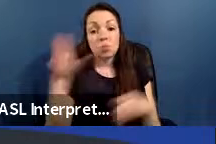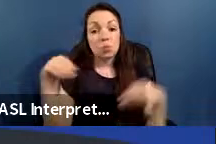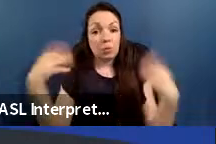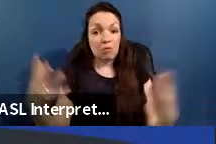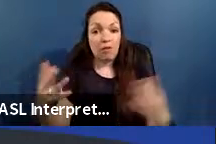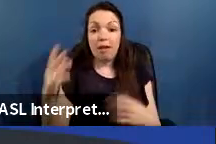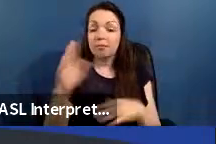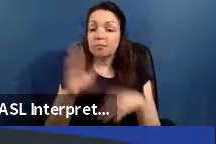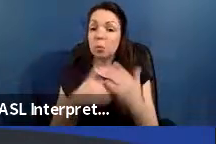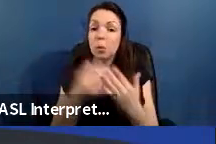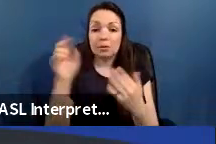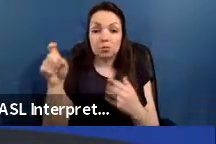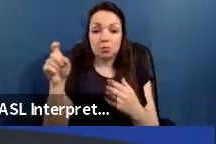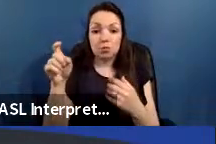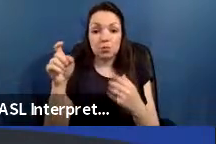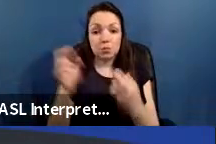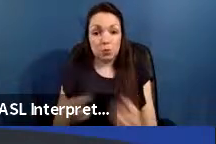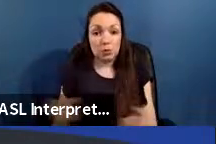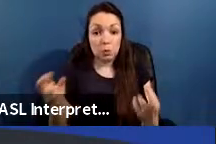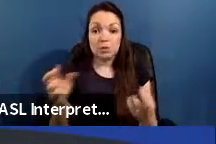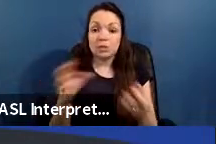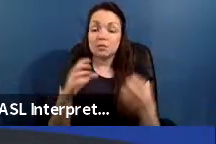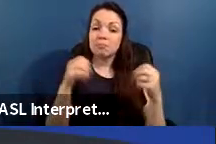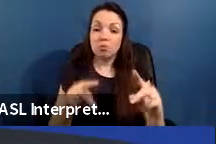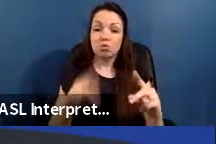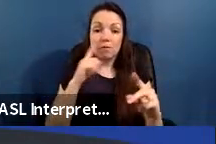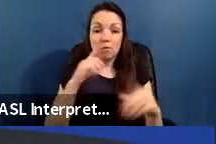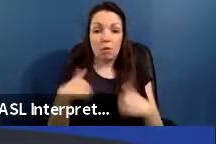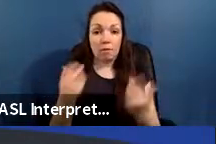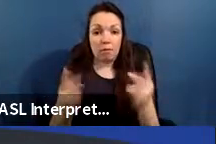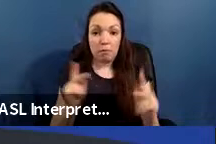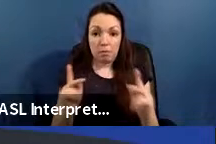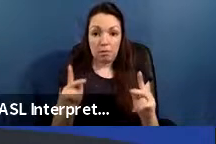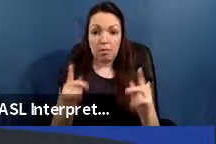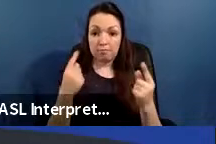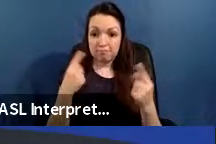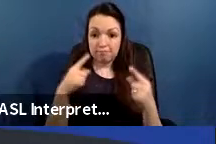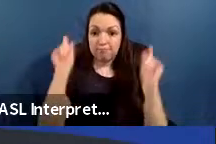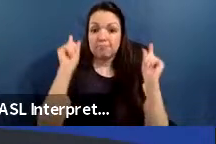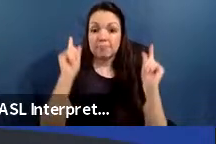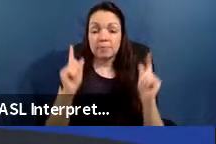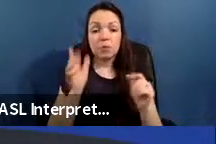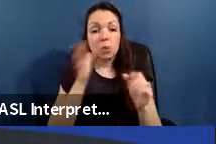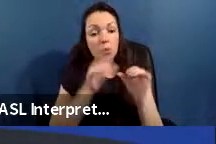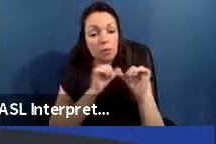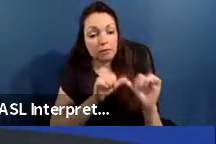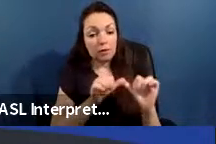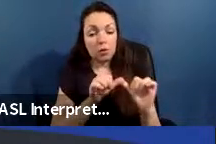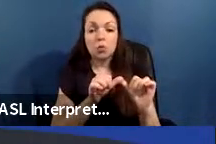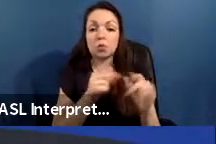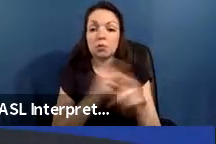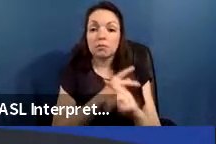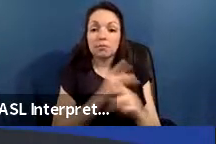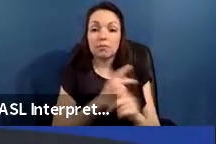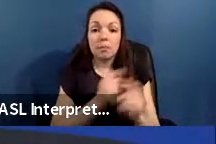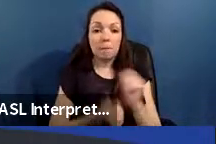necessary resources and opportunity for young people, and we will continue to figure that out in an equitable way.